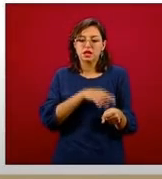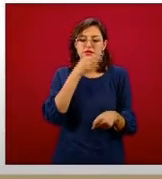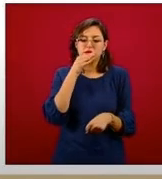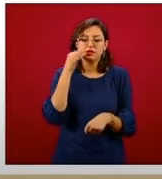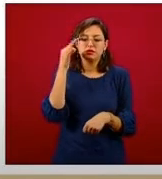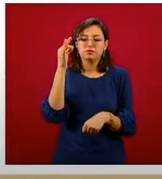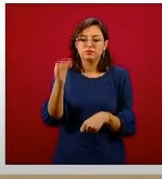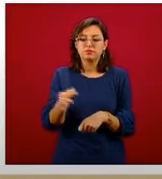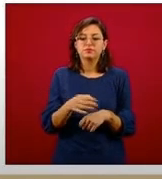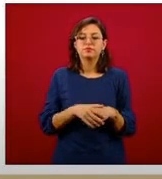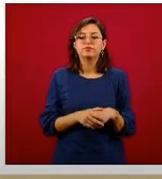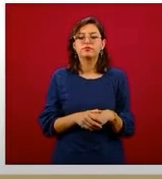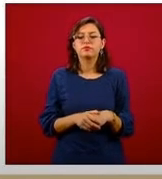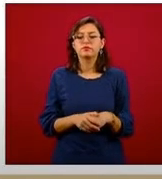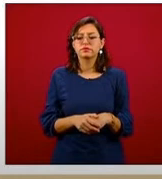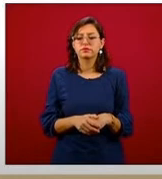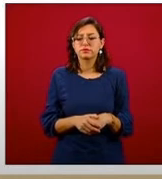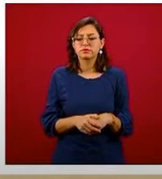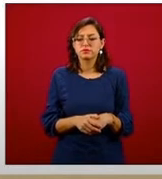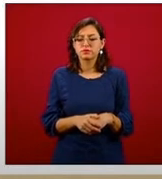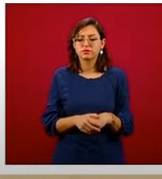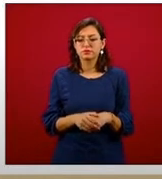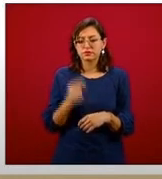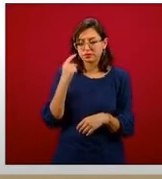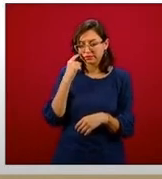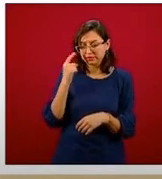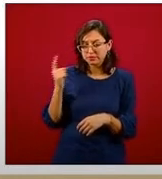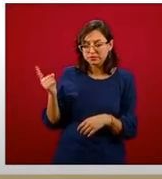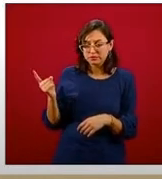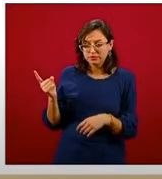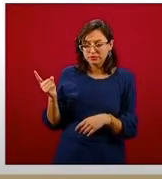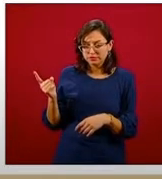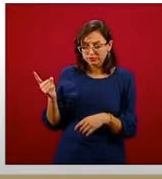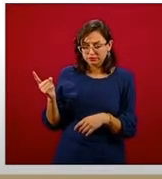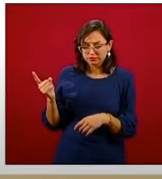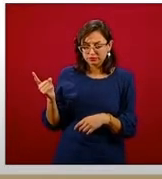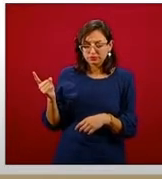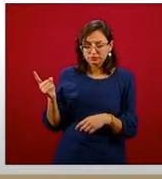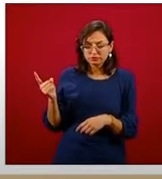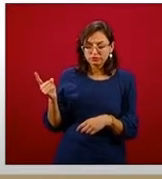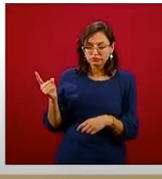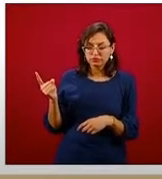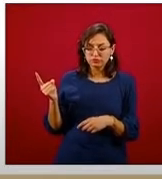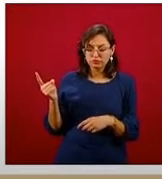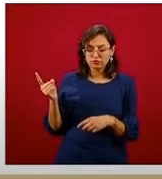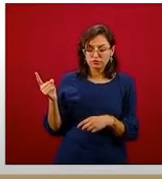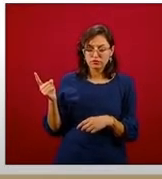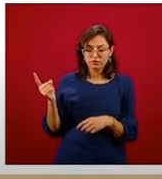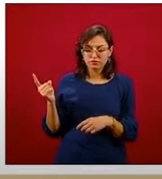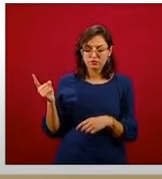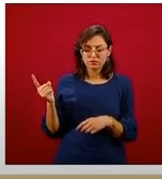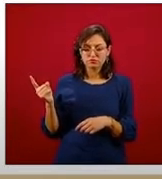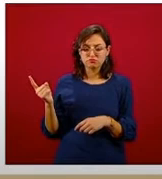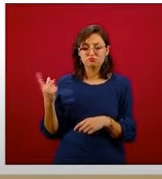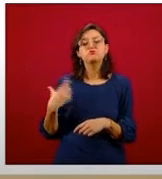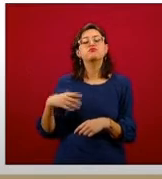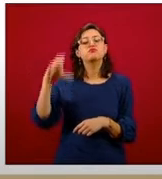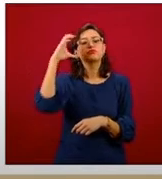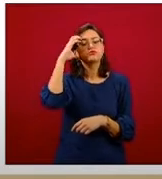balance yesterday. And that what's what we were told, that at a national level there were